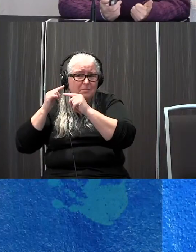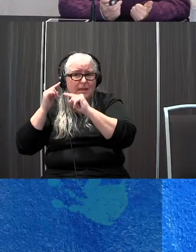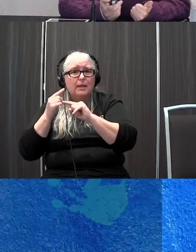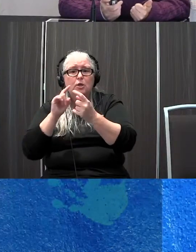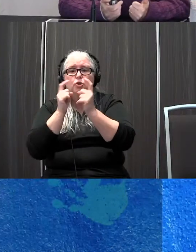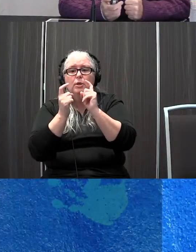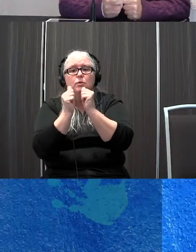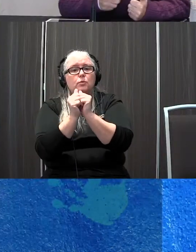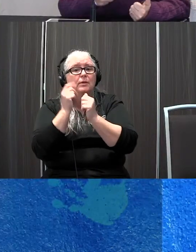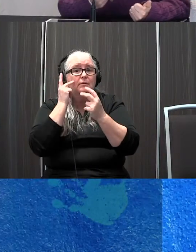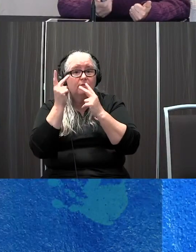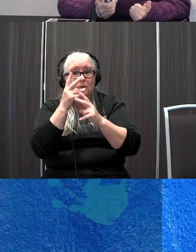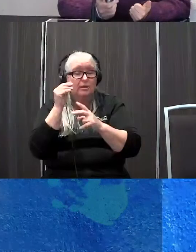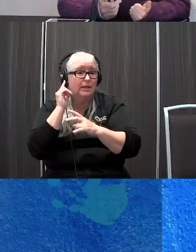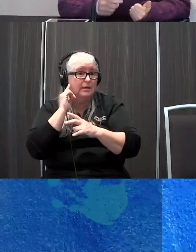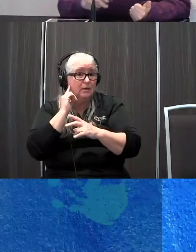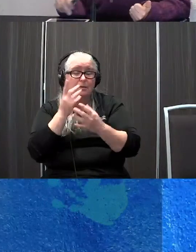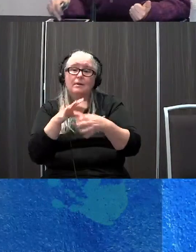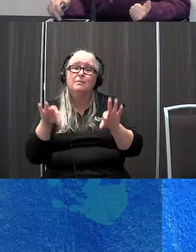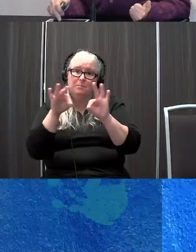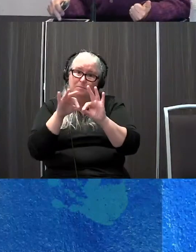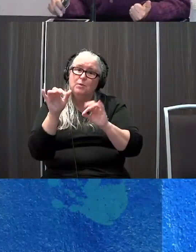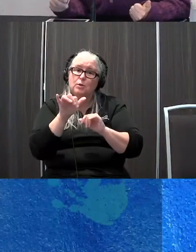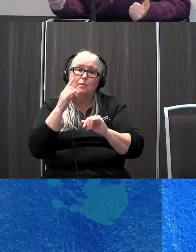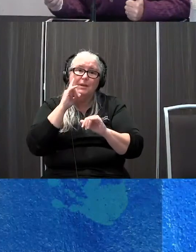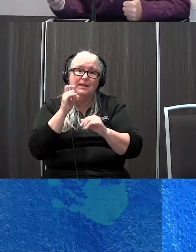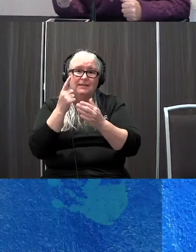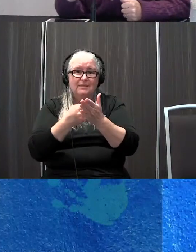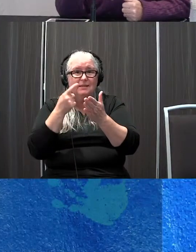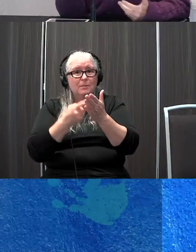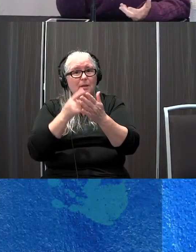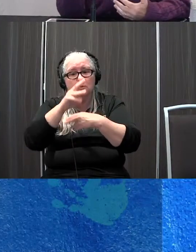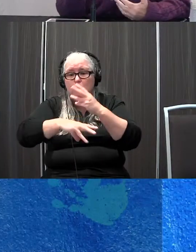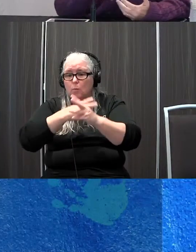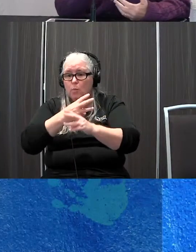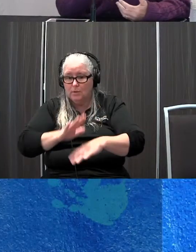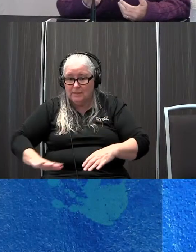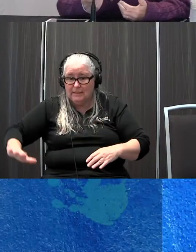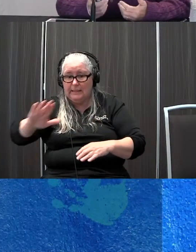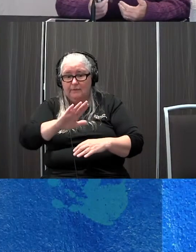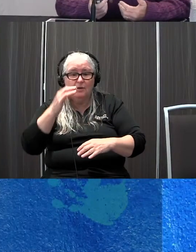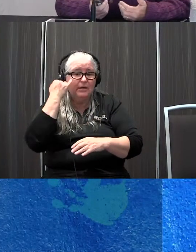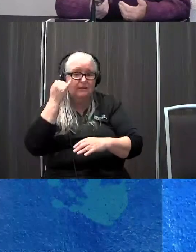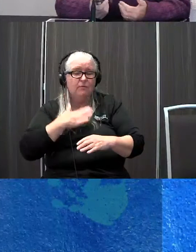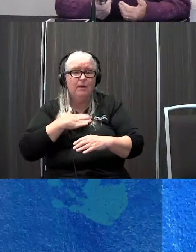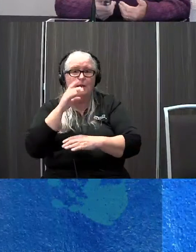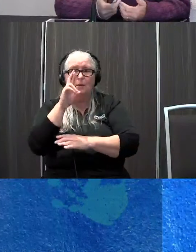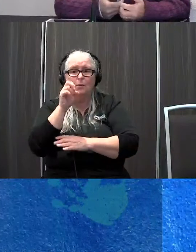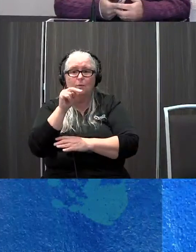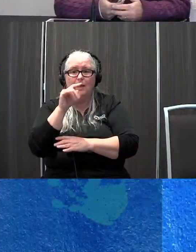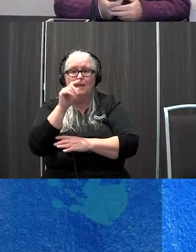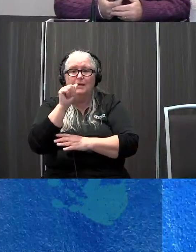really important too, because sometimes behaviors can come because the world is now different. If my retina detached or something along those lines.